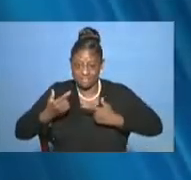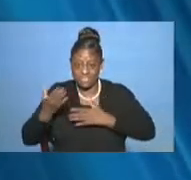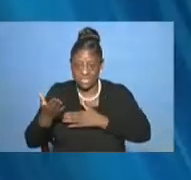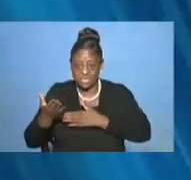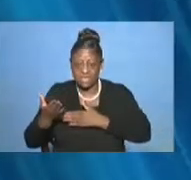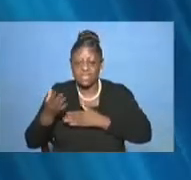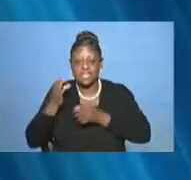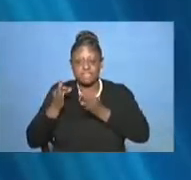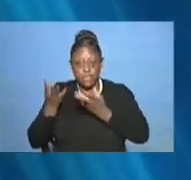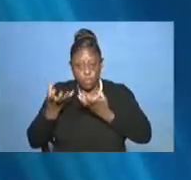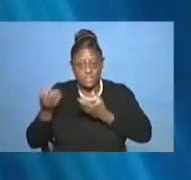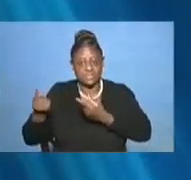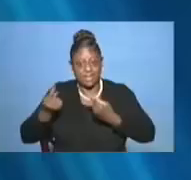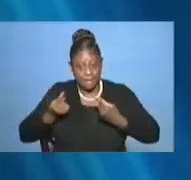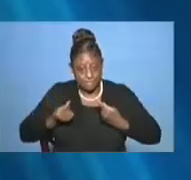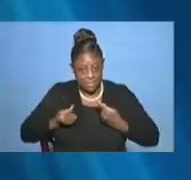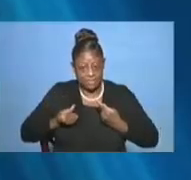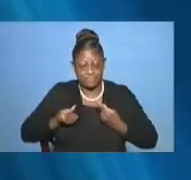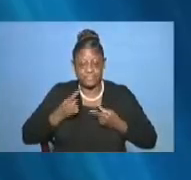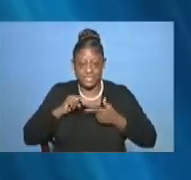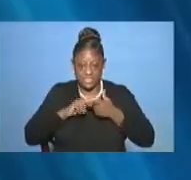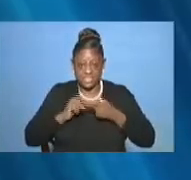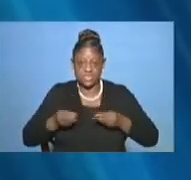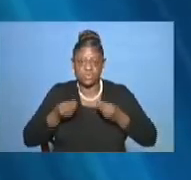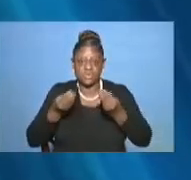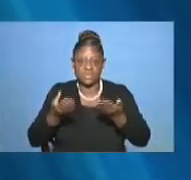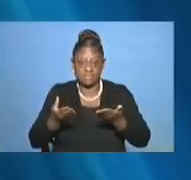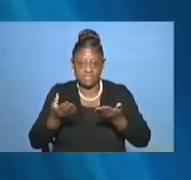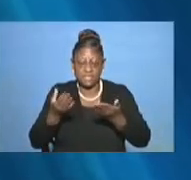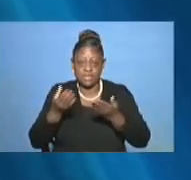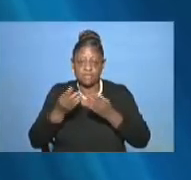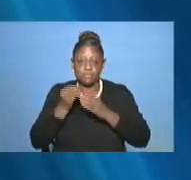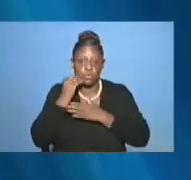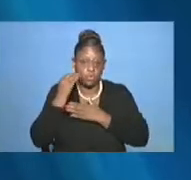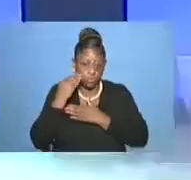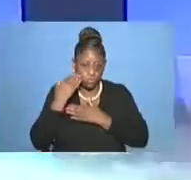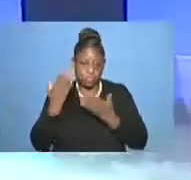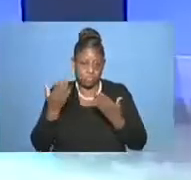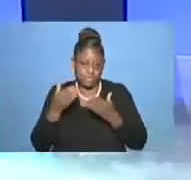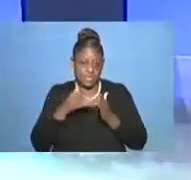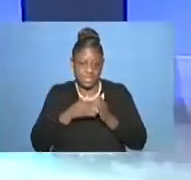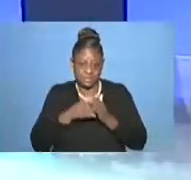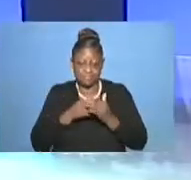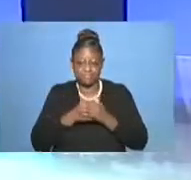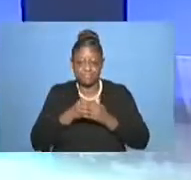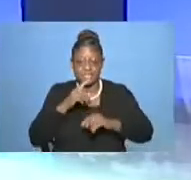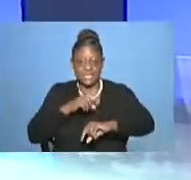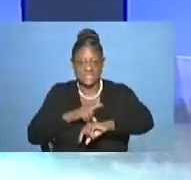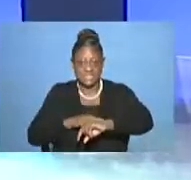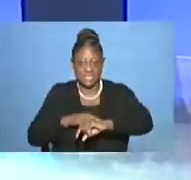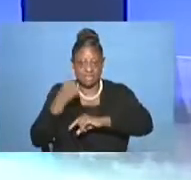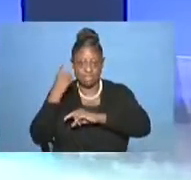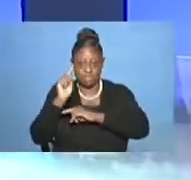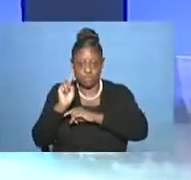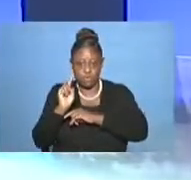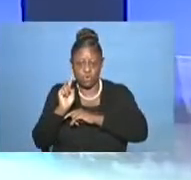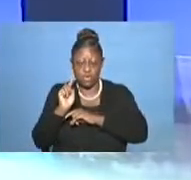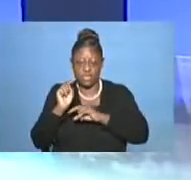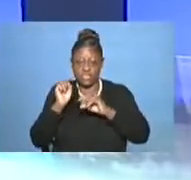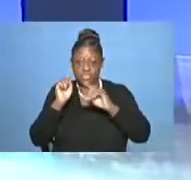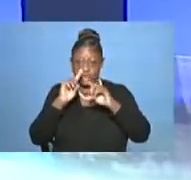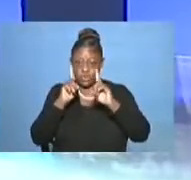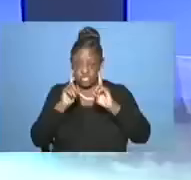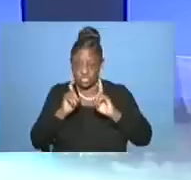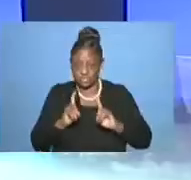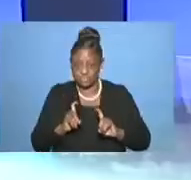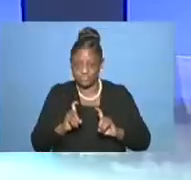willing to, have them posted back to their home. Now time for the weekly poll question, and